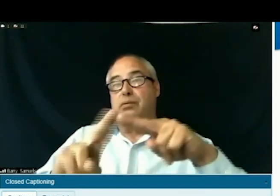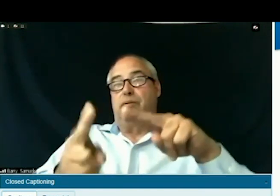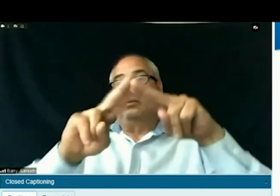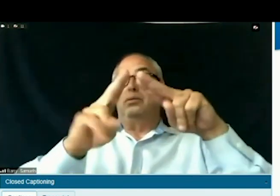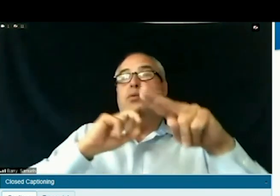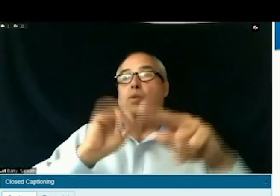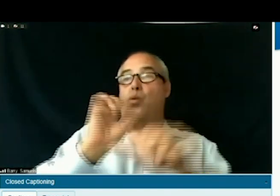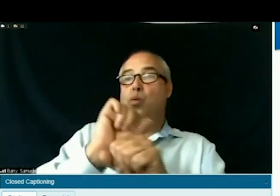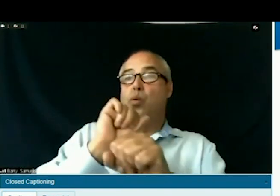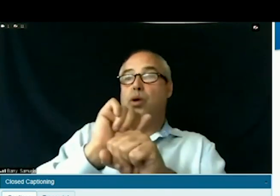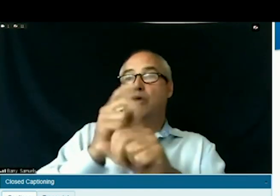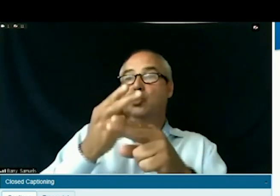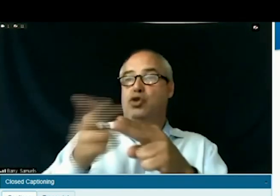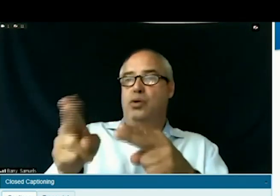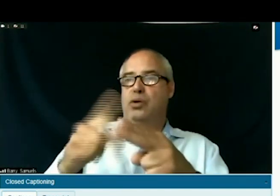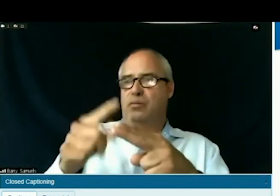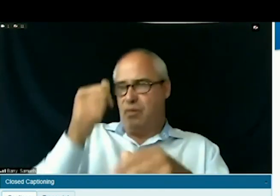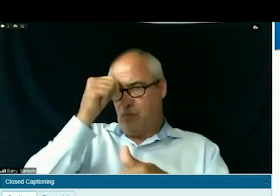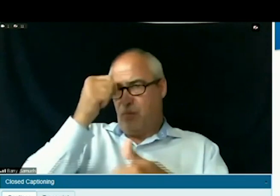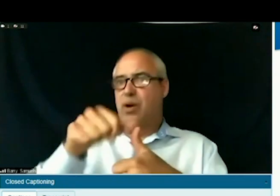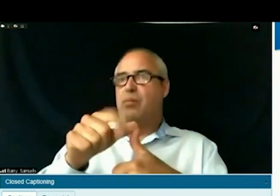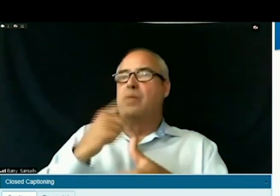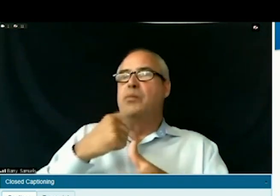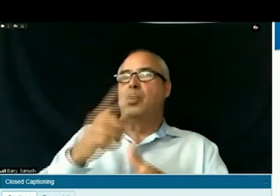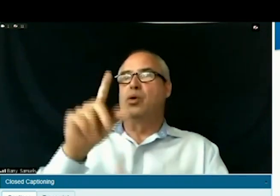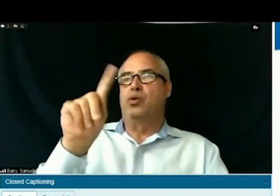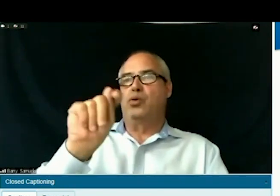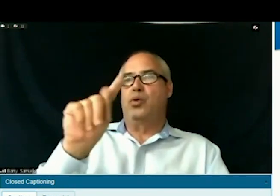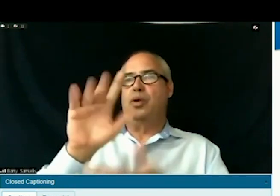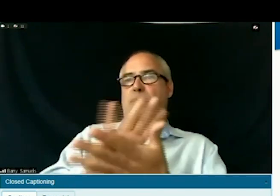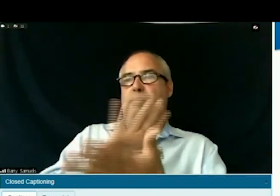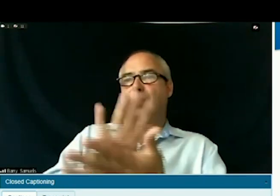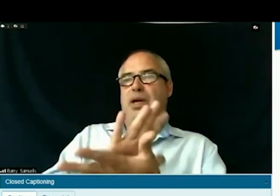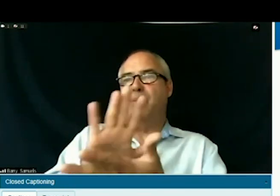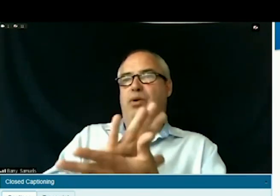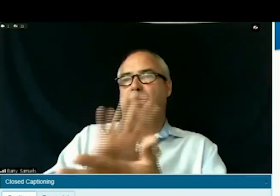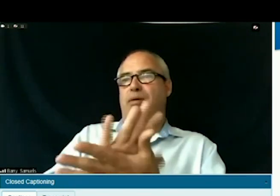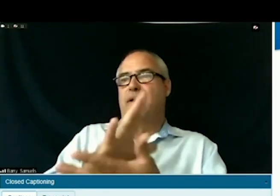We all, recalled very early on, you couldn't get toilet paper, right? You couldn't get